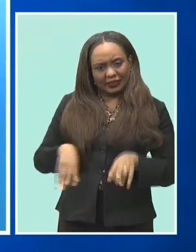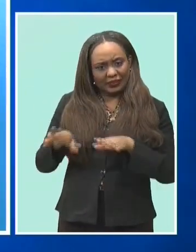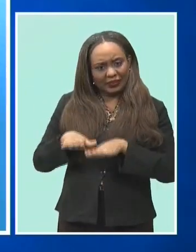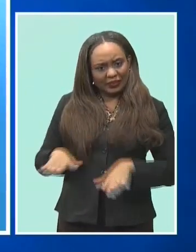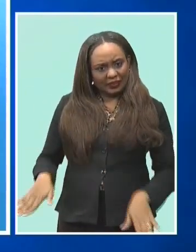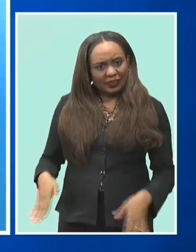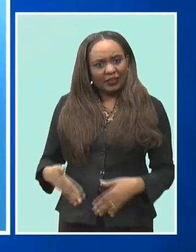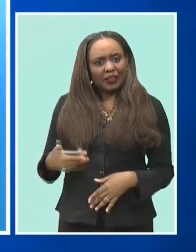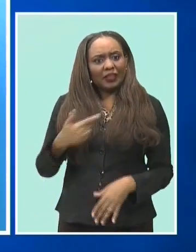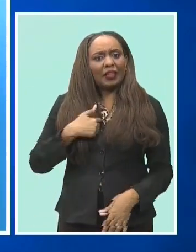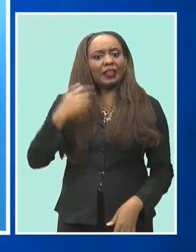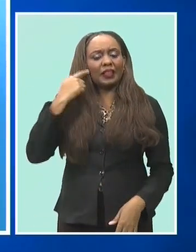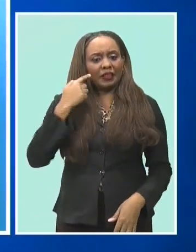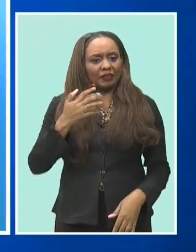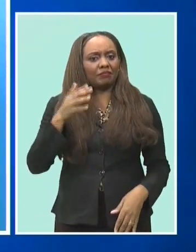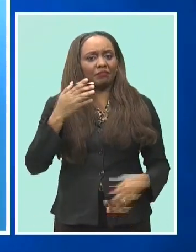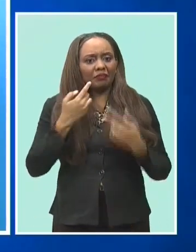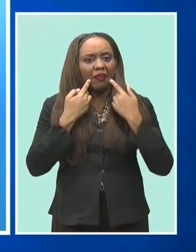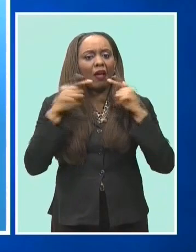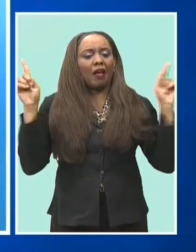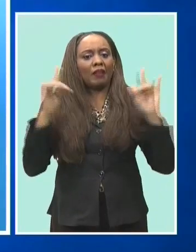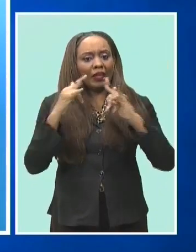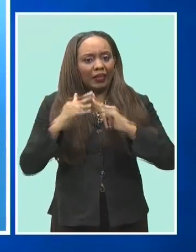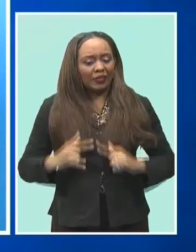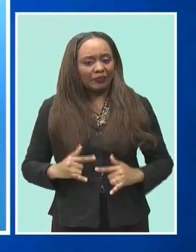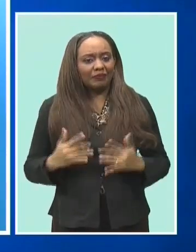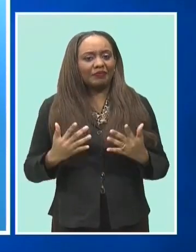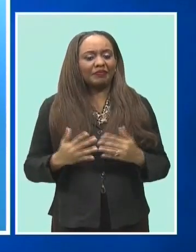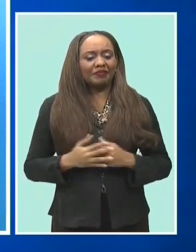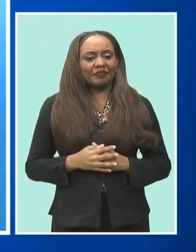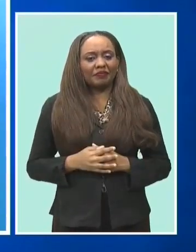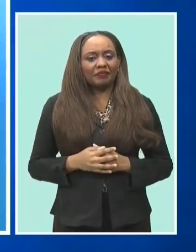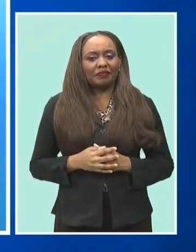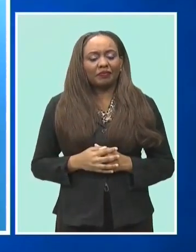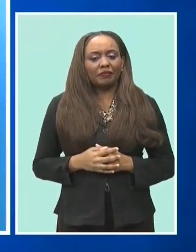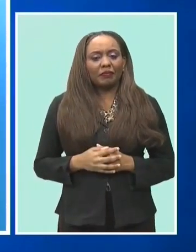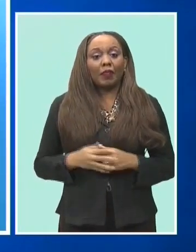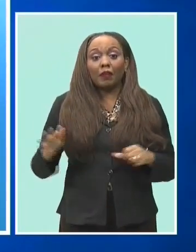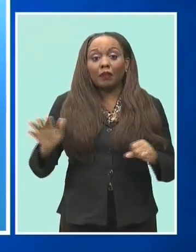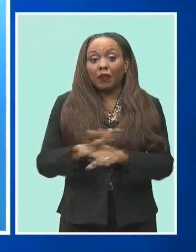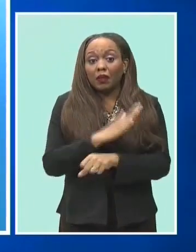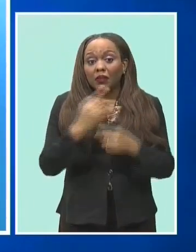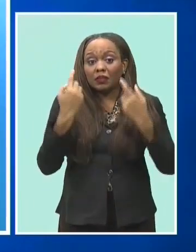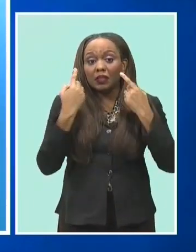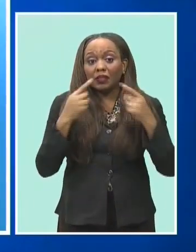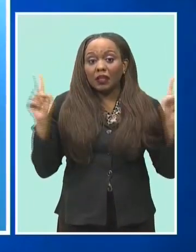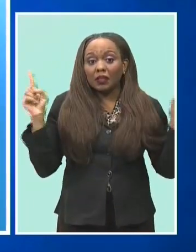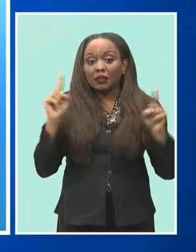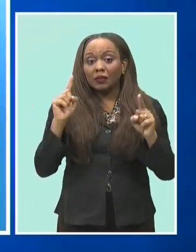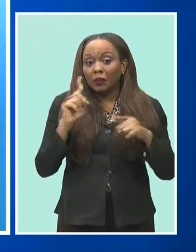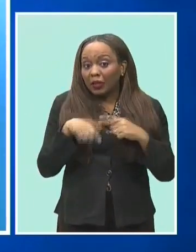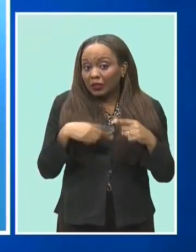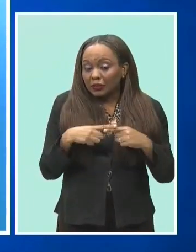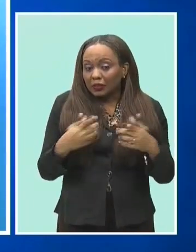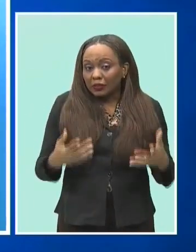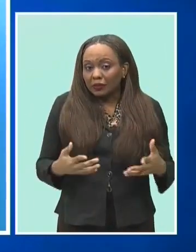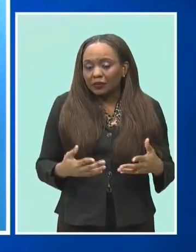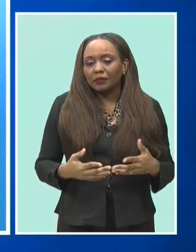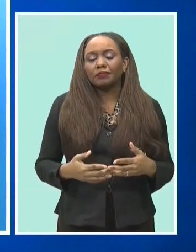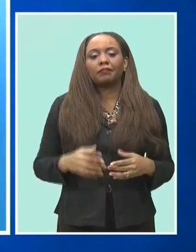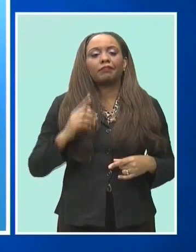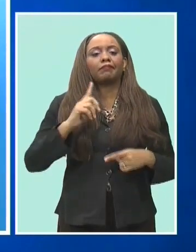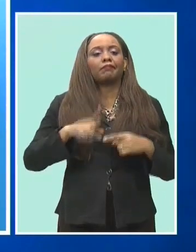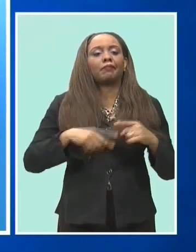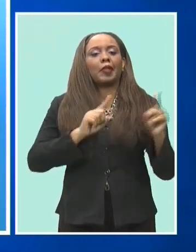can say that we succeeded. The ultimate success will come, of course, is whether they carry any of the